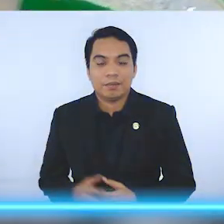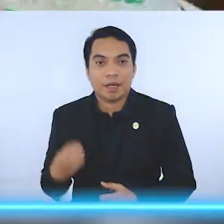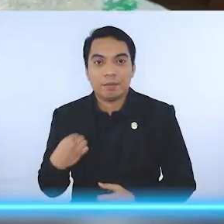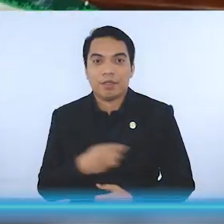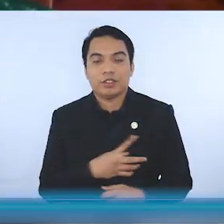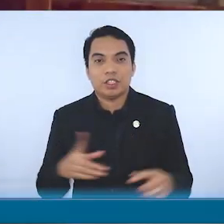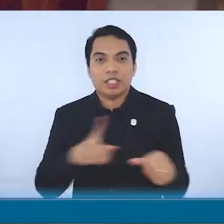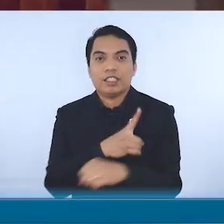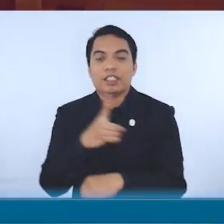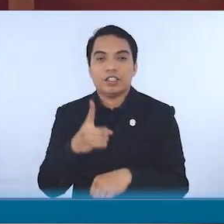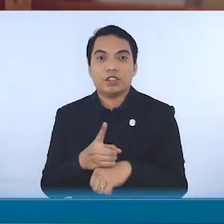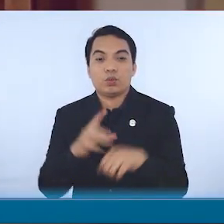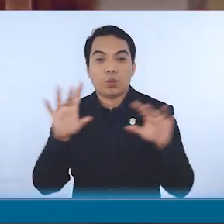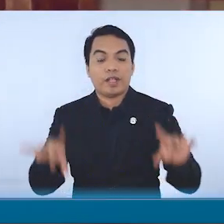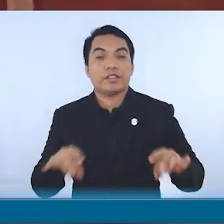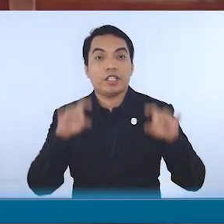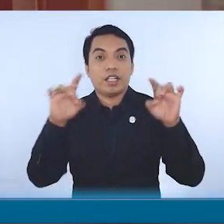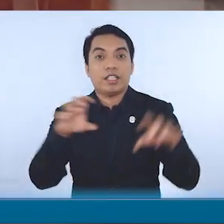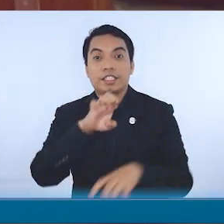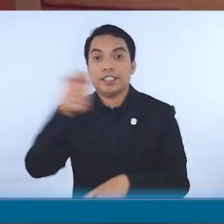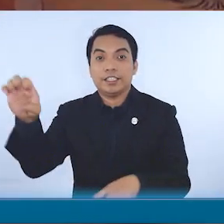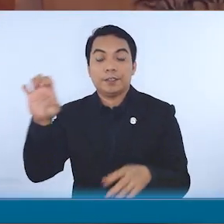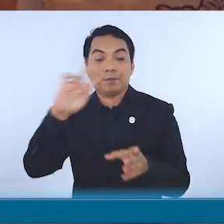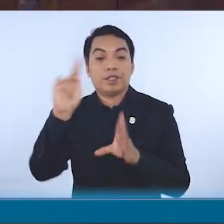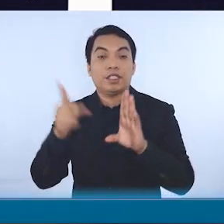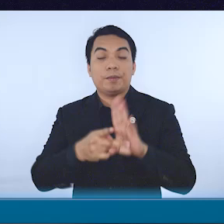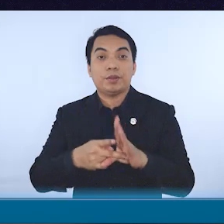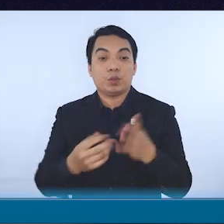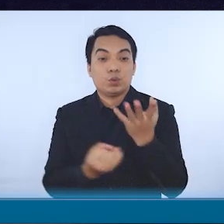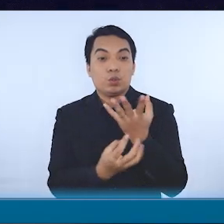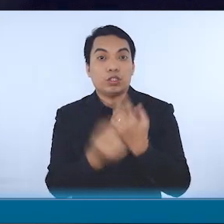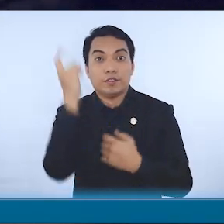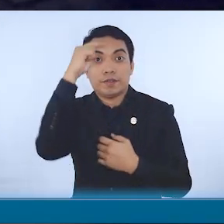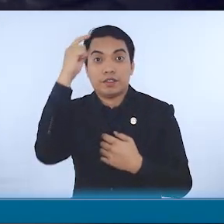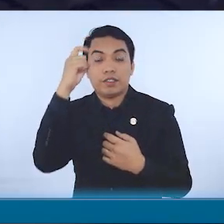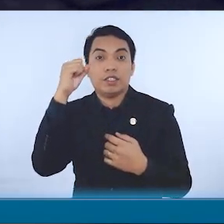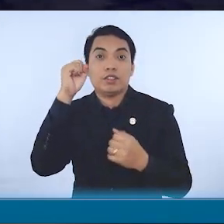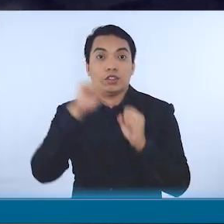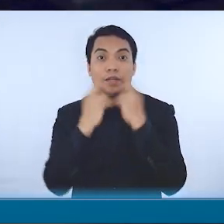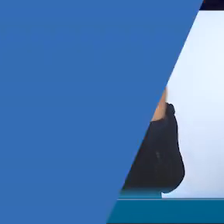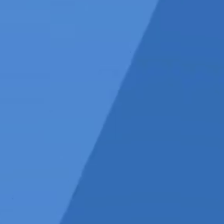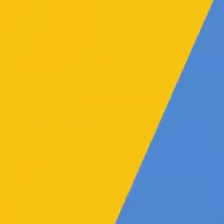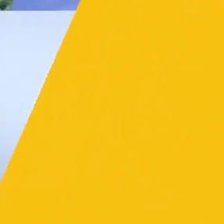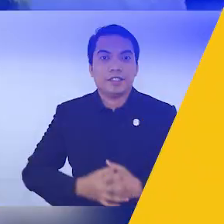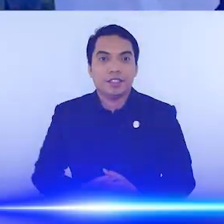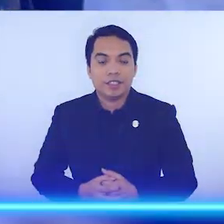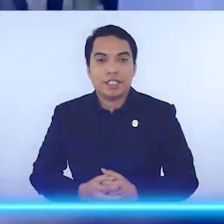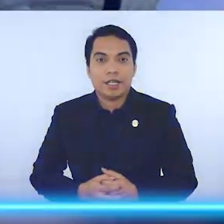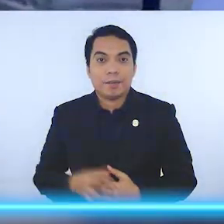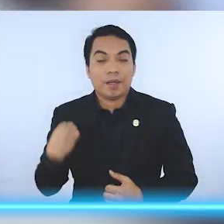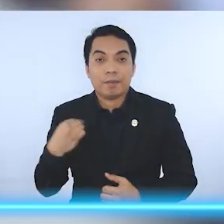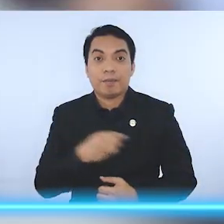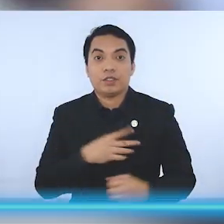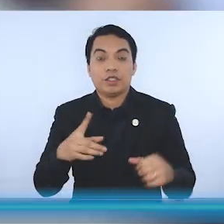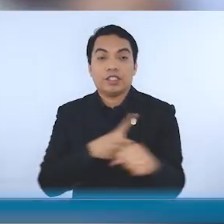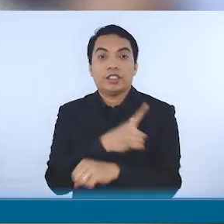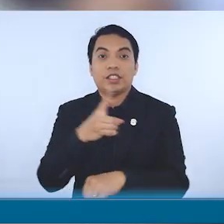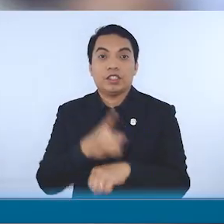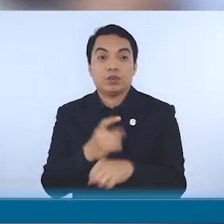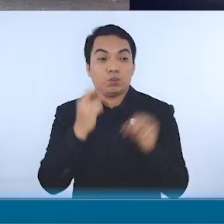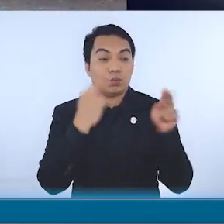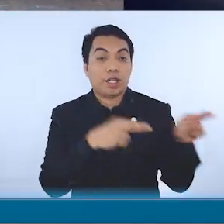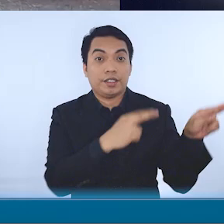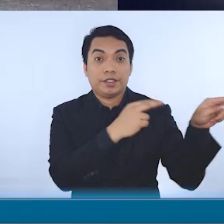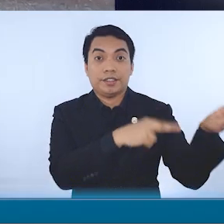The Brethren in the District of Australia East participated in a Cooking Wisely seminar. The Brethren in the District